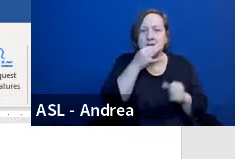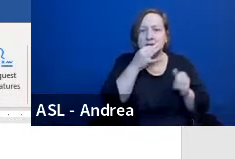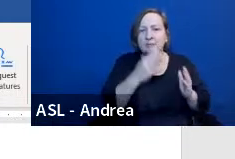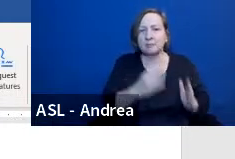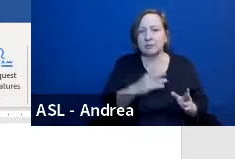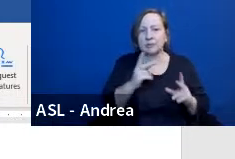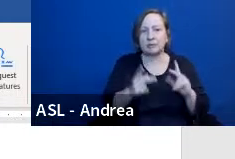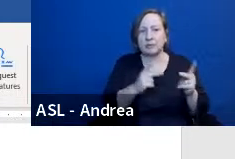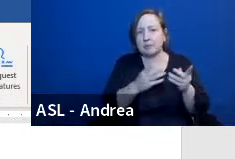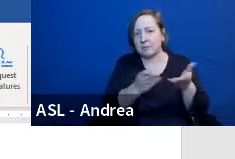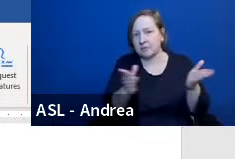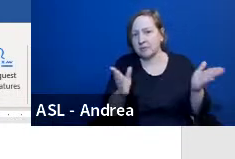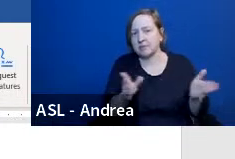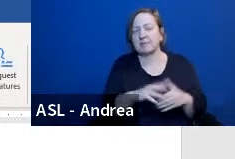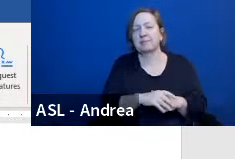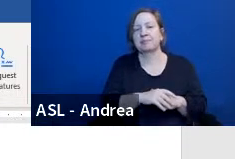folks